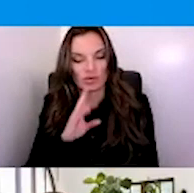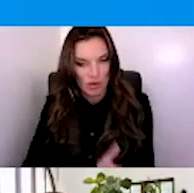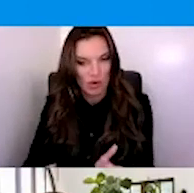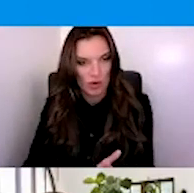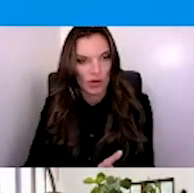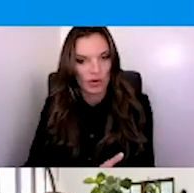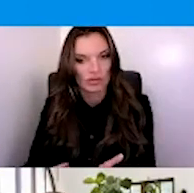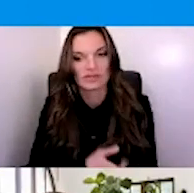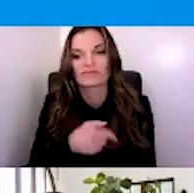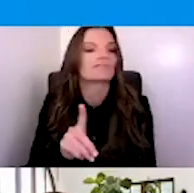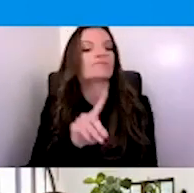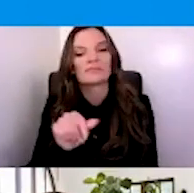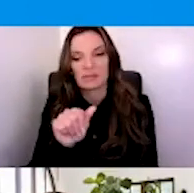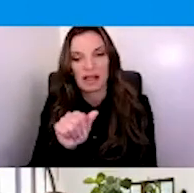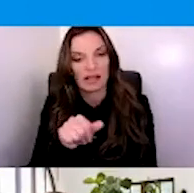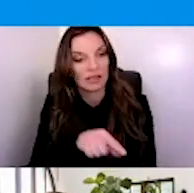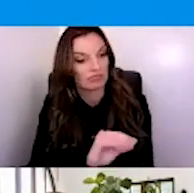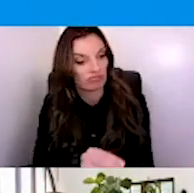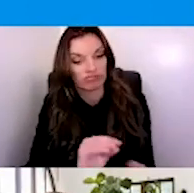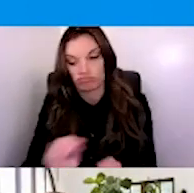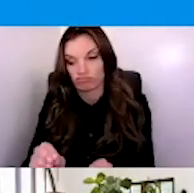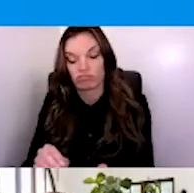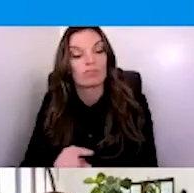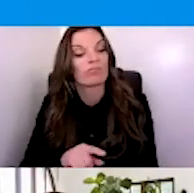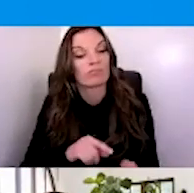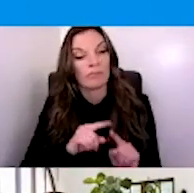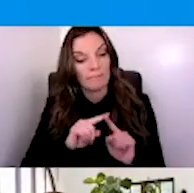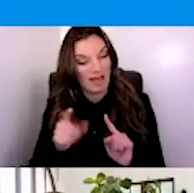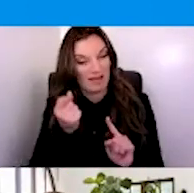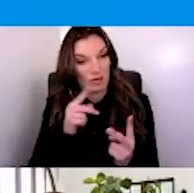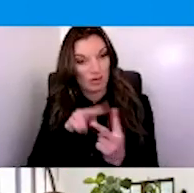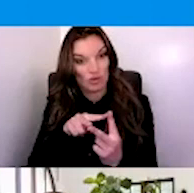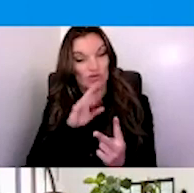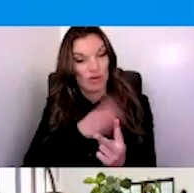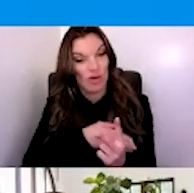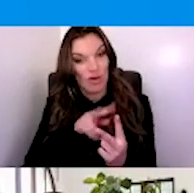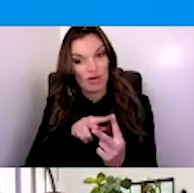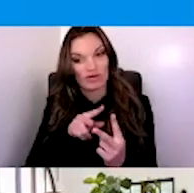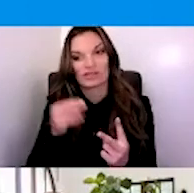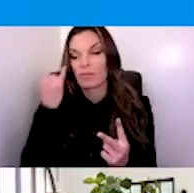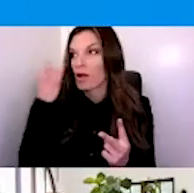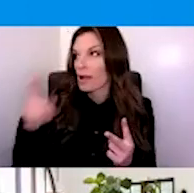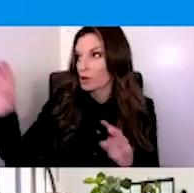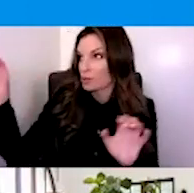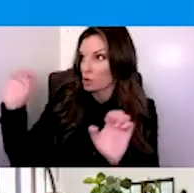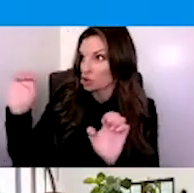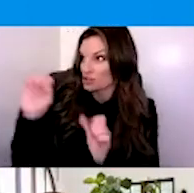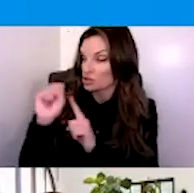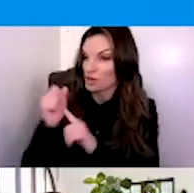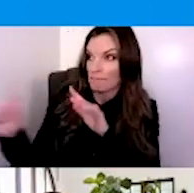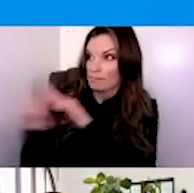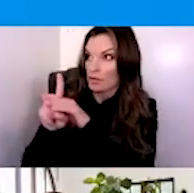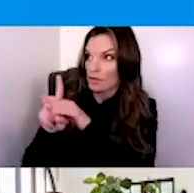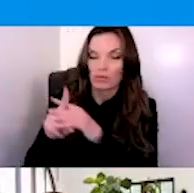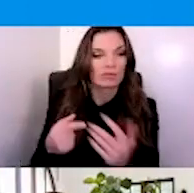have disabilities would absolutely be hindered by ableism in an emergency situation that stopped us